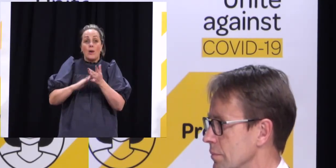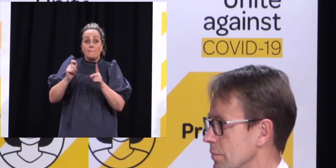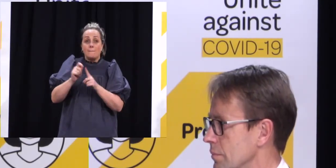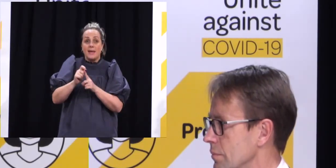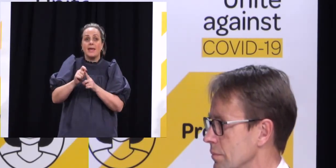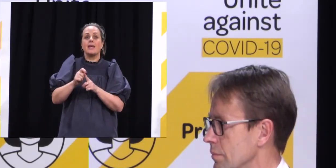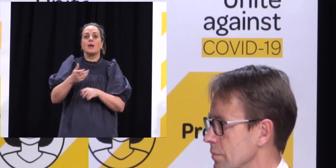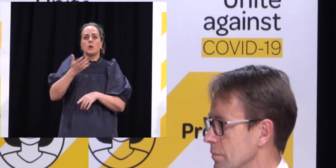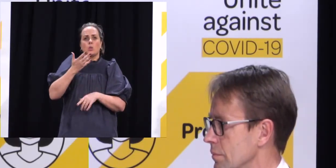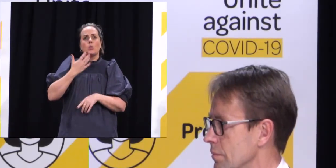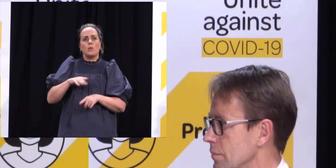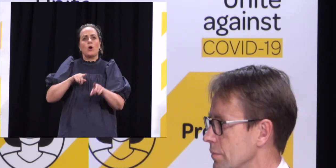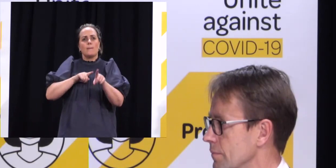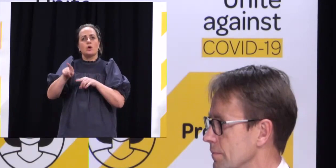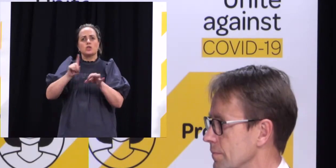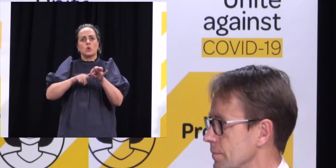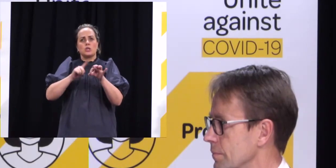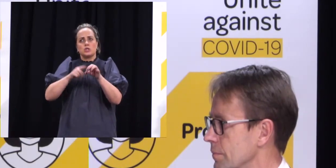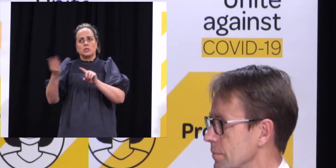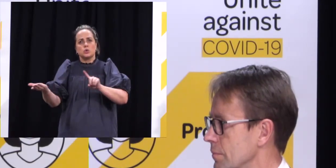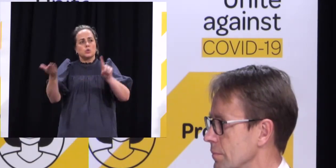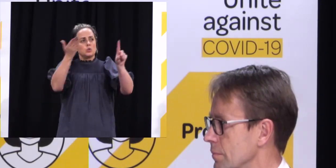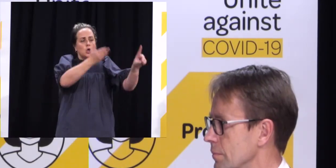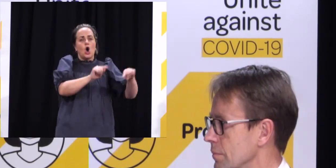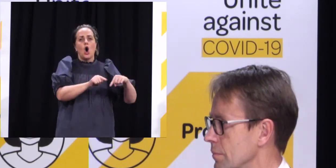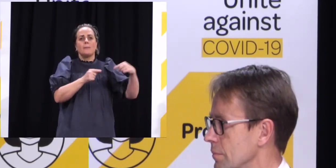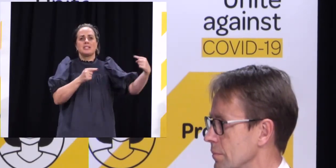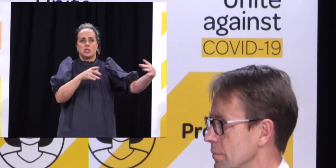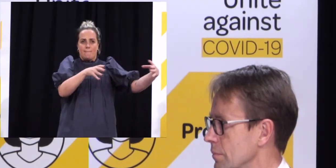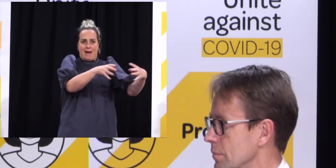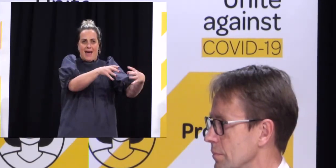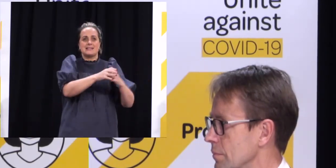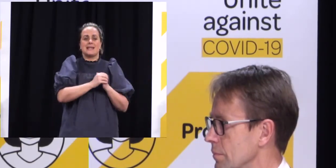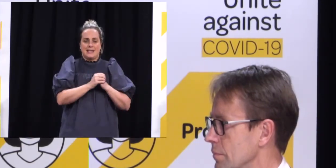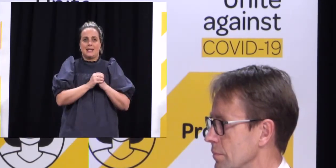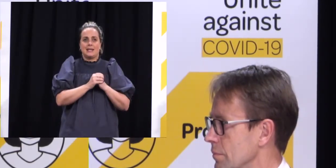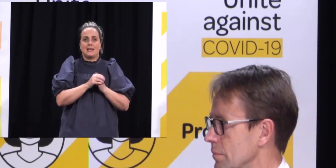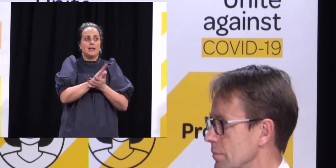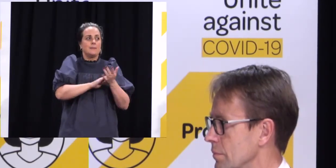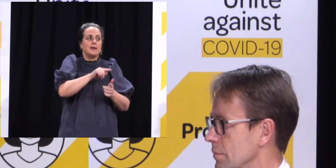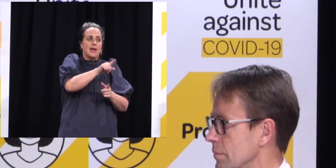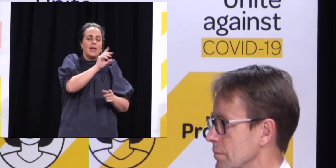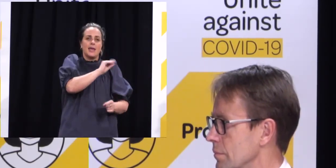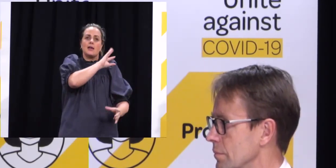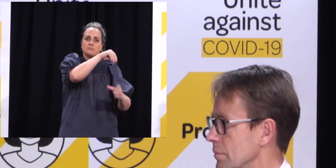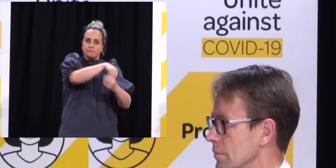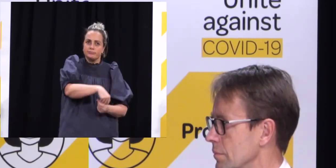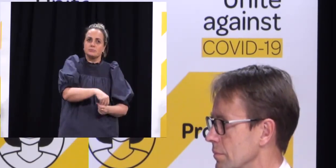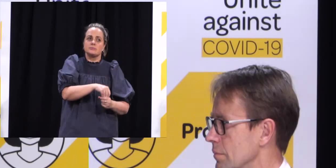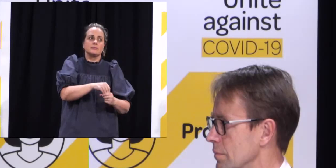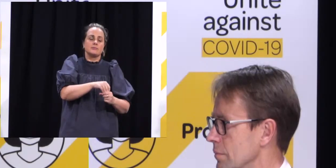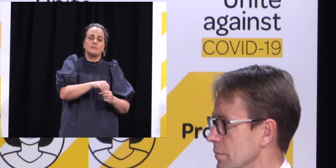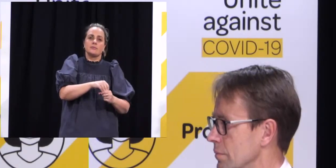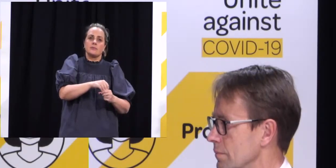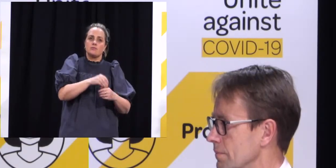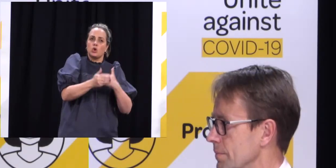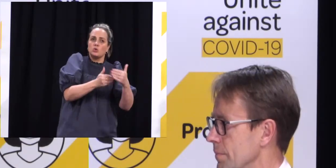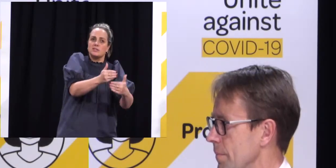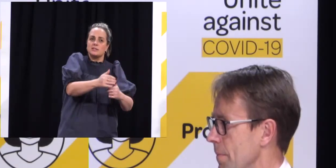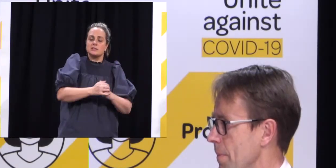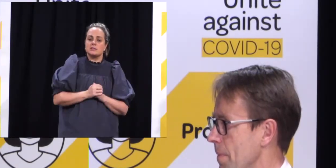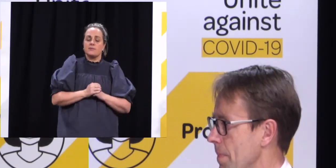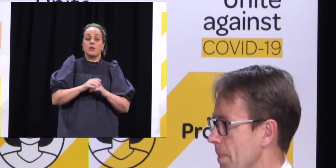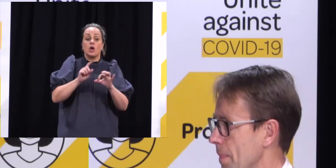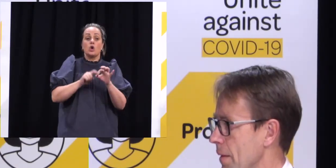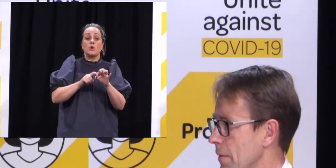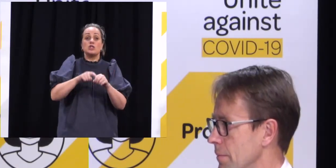opposition members so that they're able to undertake that scrutiny that they're otherwise unable to in a question time. In my mind, question time